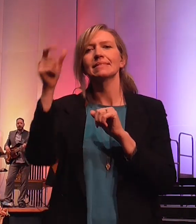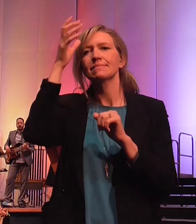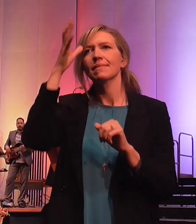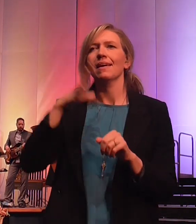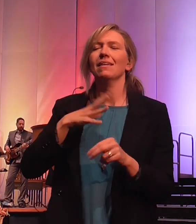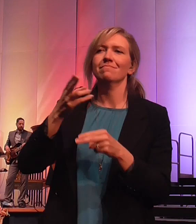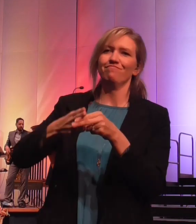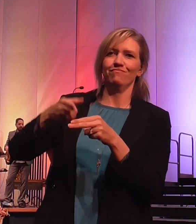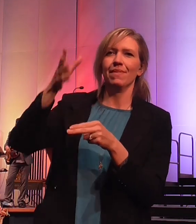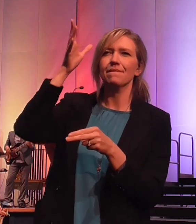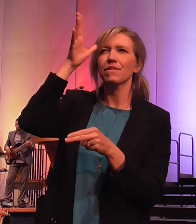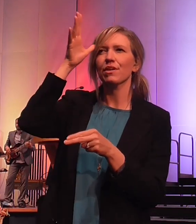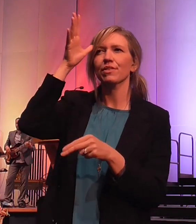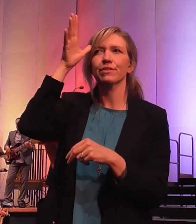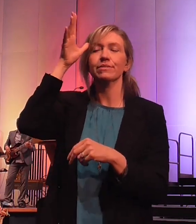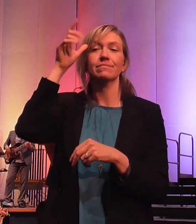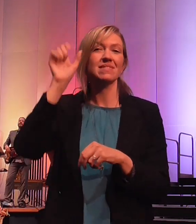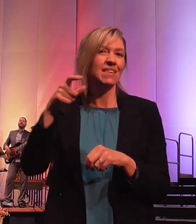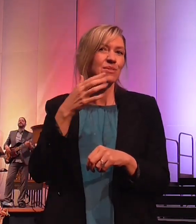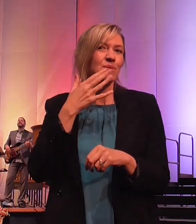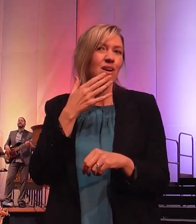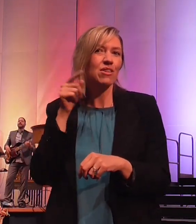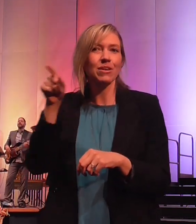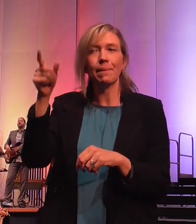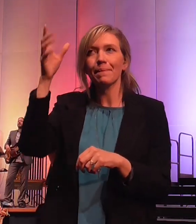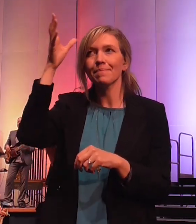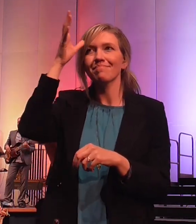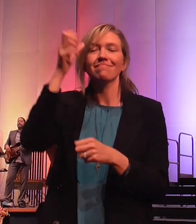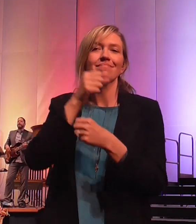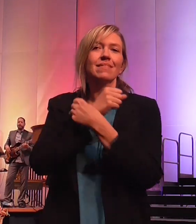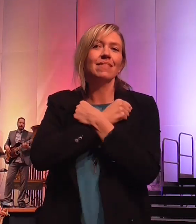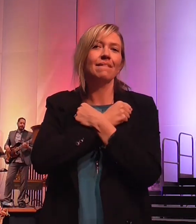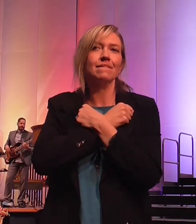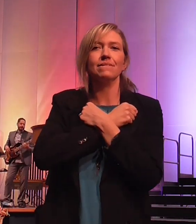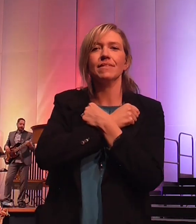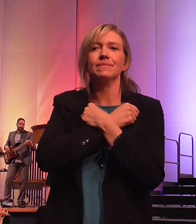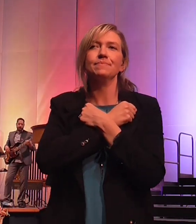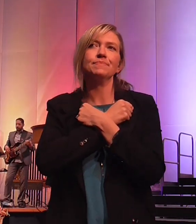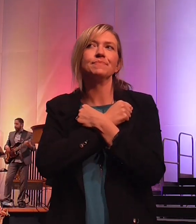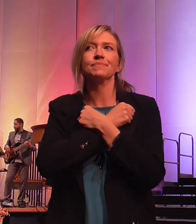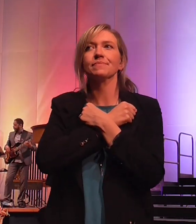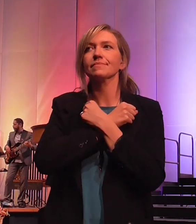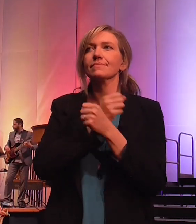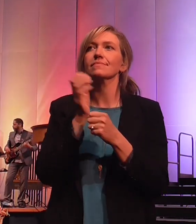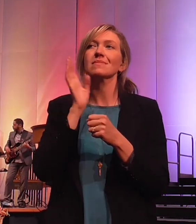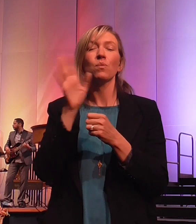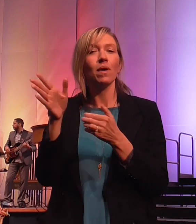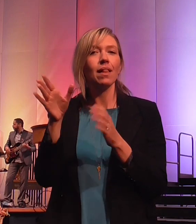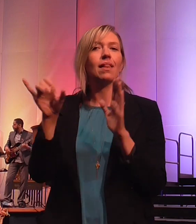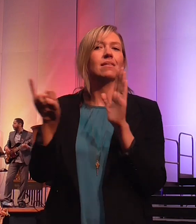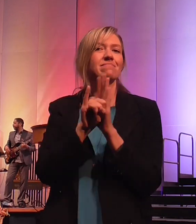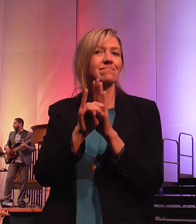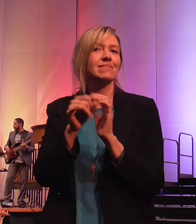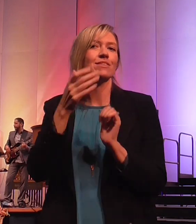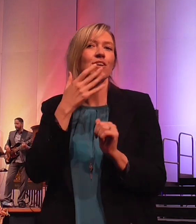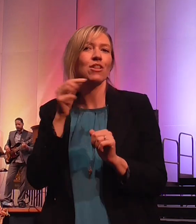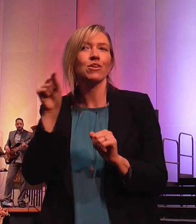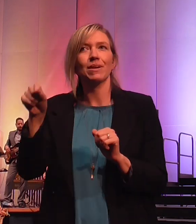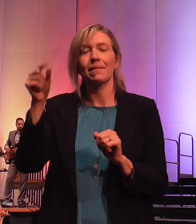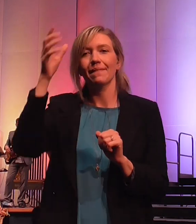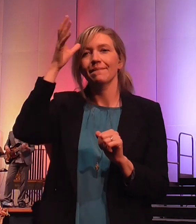father. Color him father. I have to color him love. Color him love. I'm gonna color